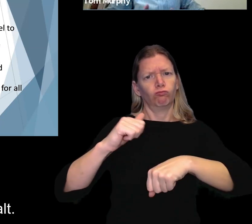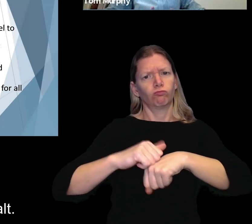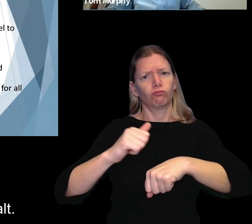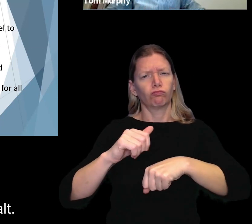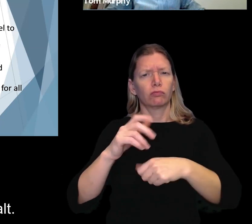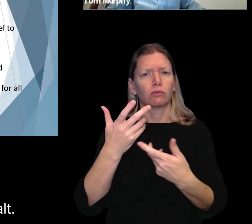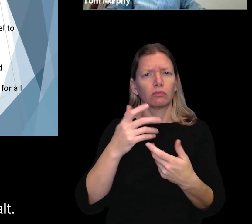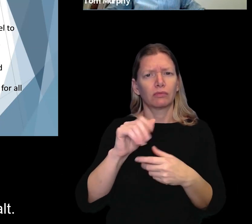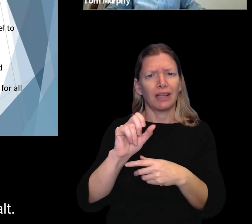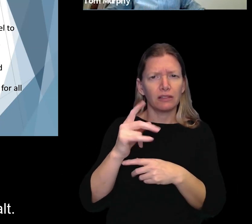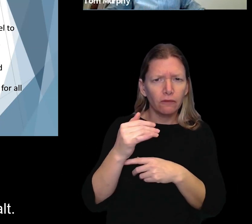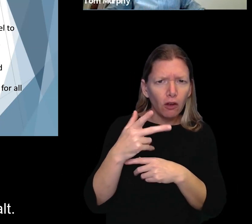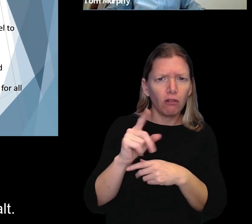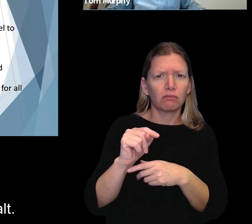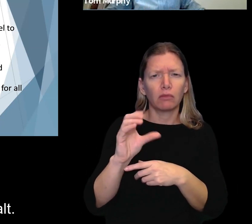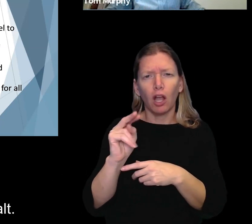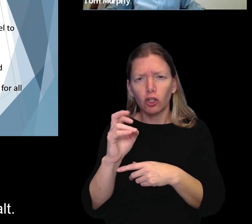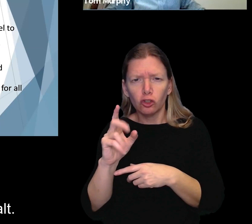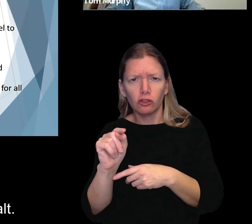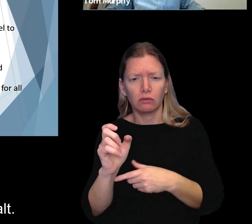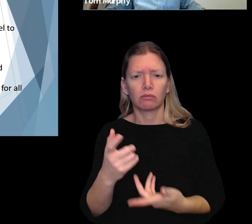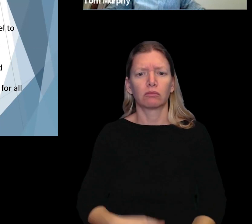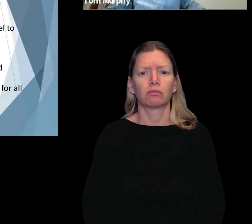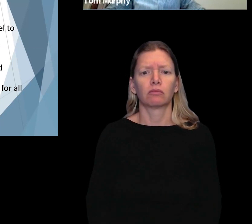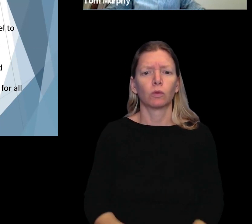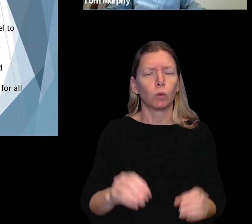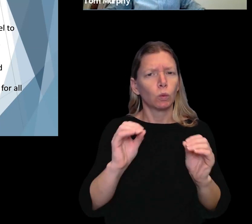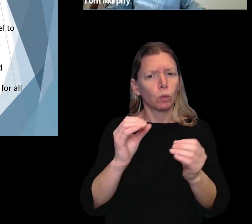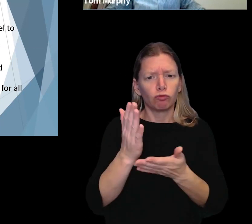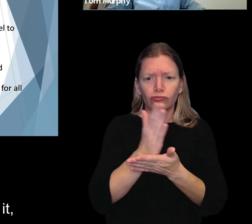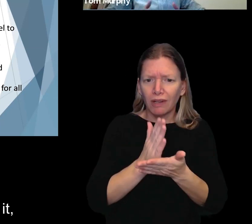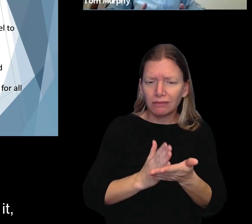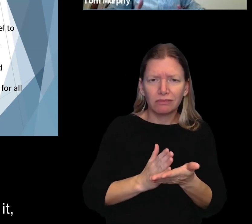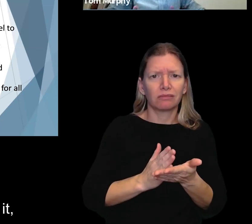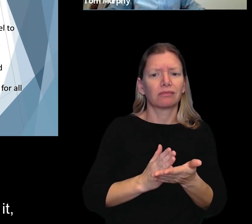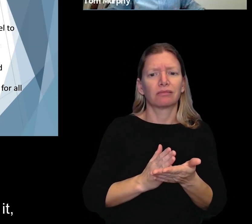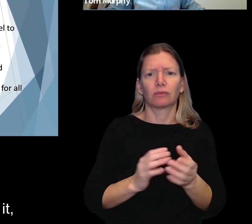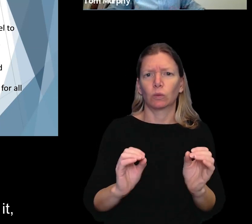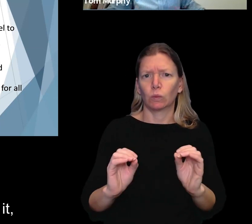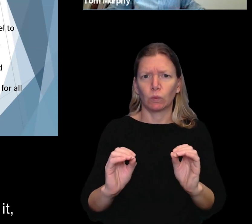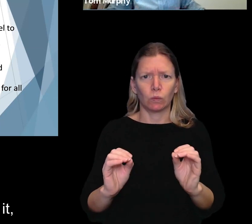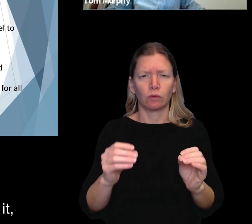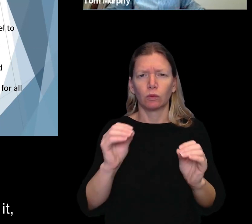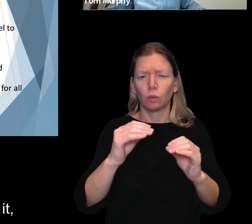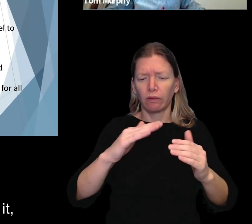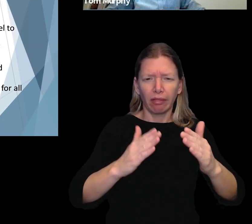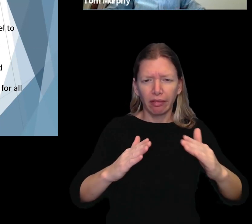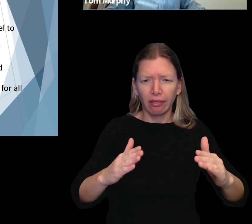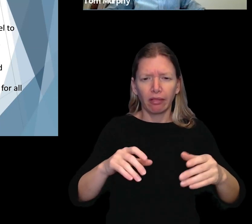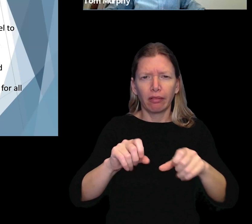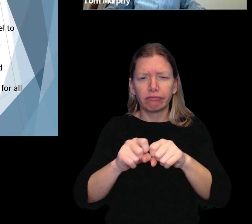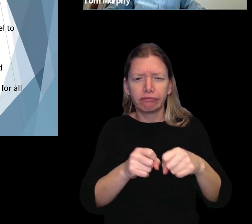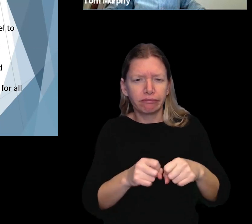it's generally either going to be concrete or asphalt. There are no cracks, there are no visible breaks in